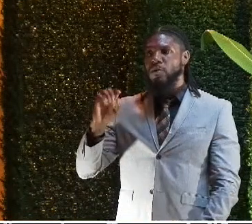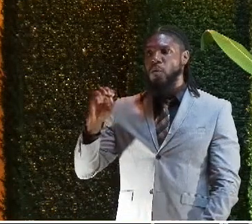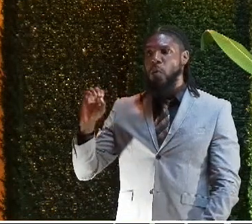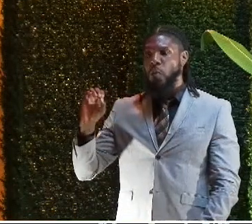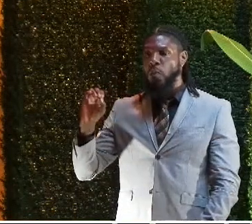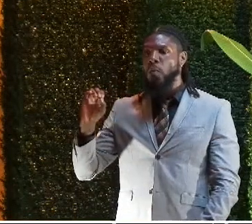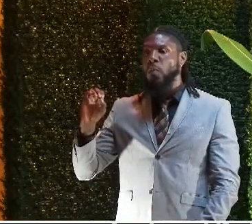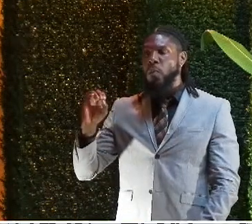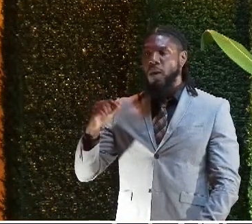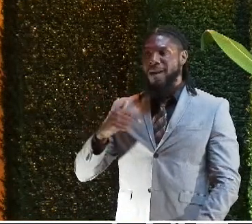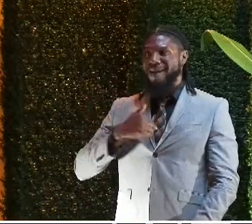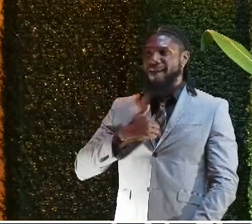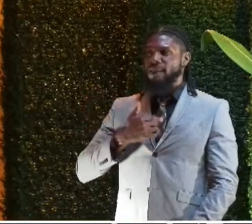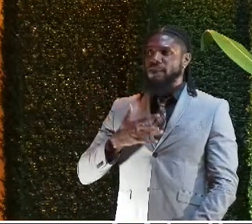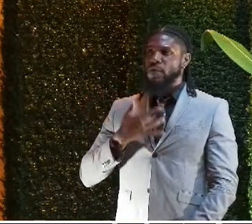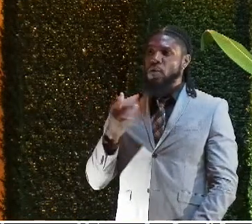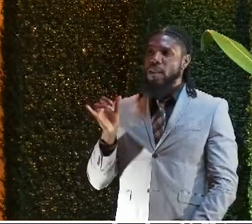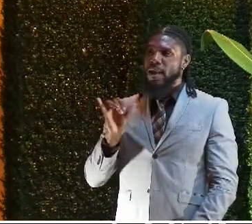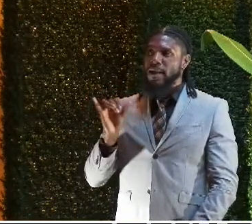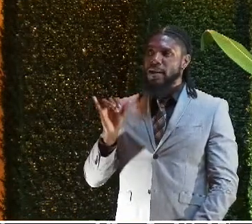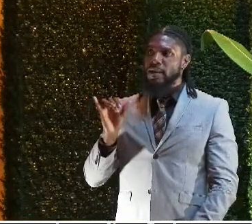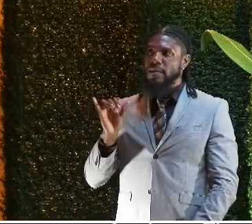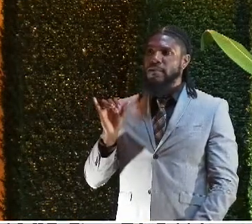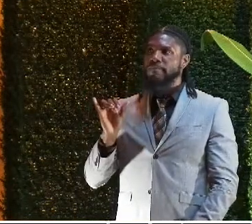I just feel like